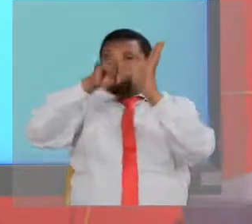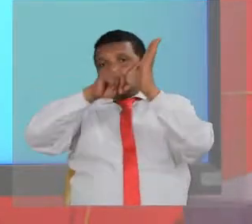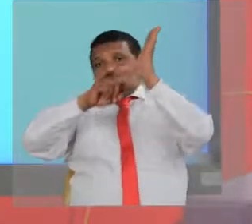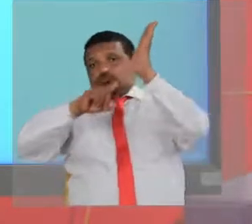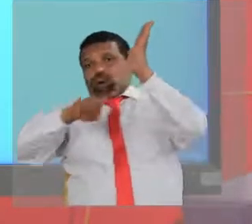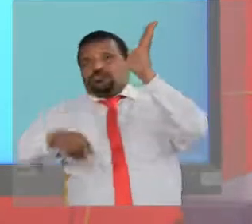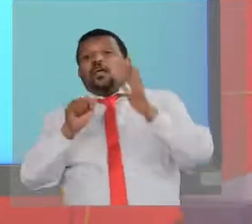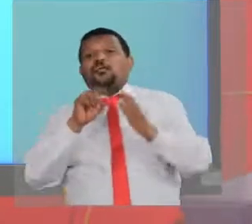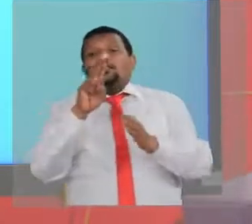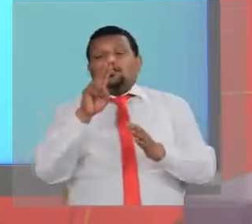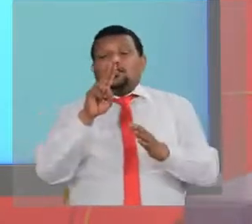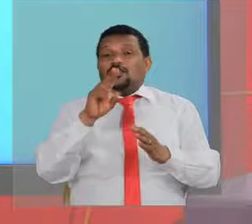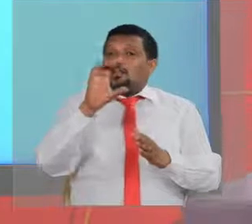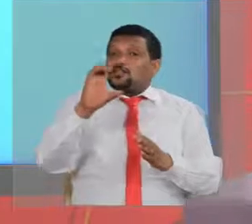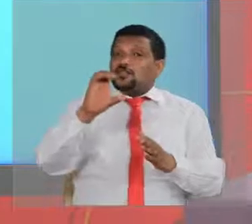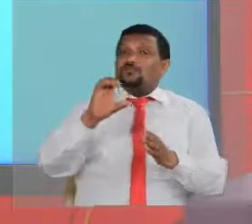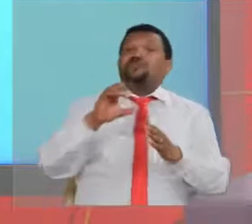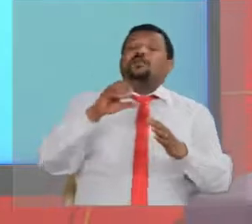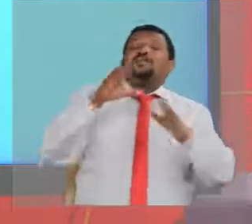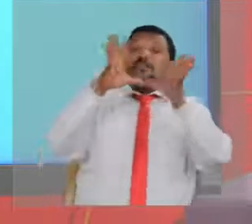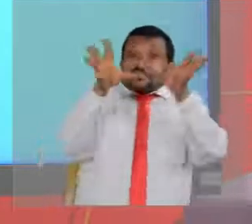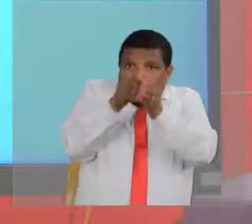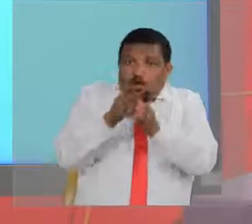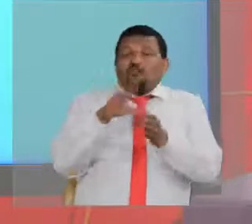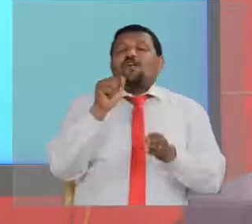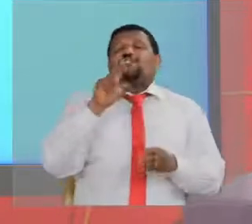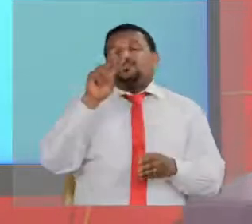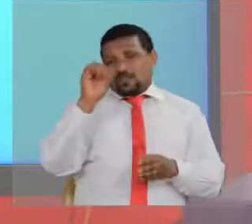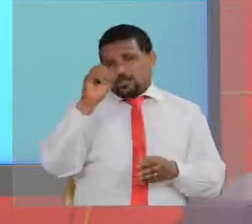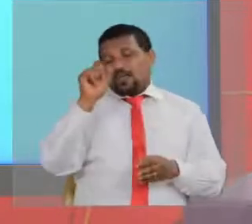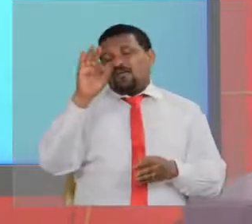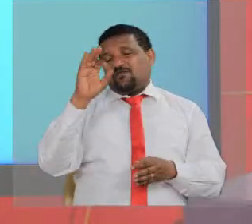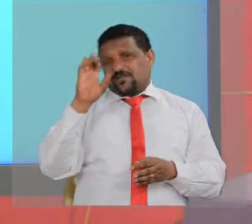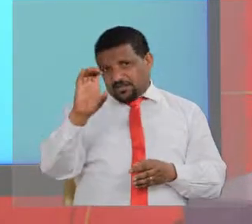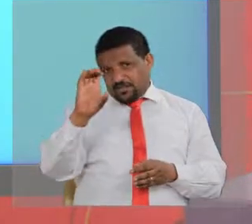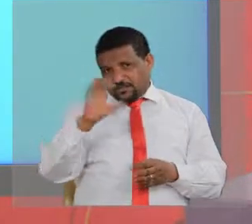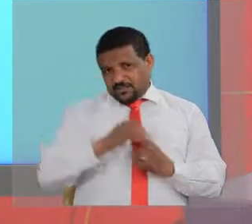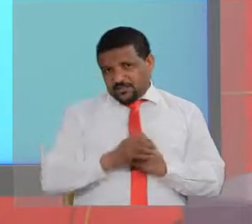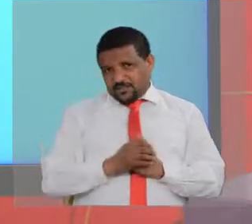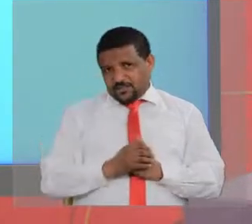since the AC is the sum of the ABC and the AFC.